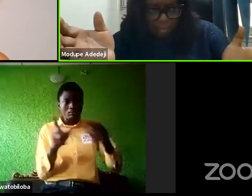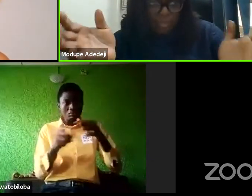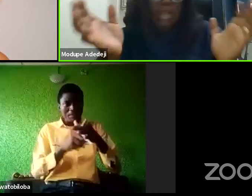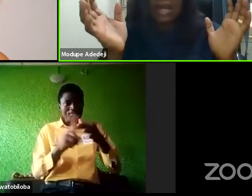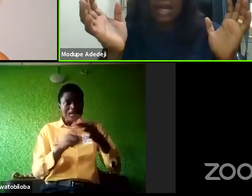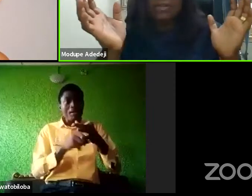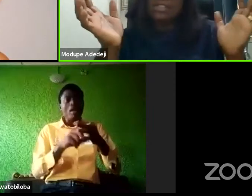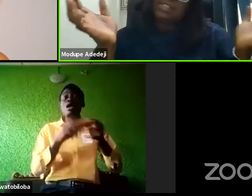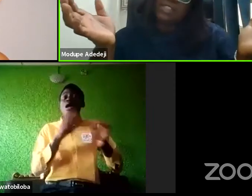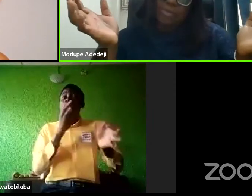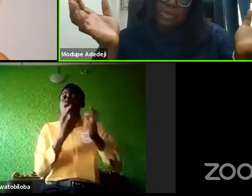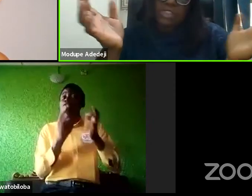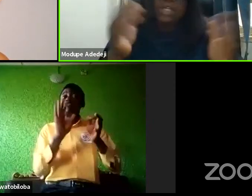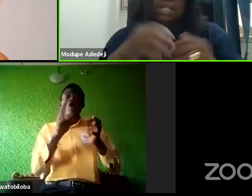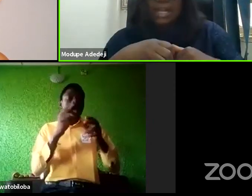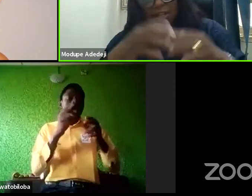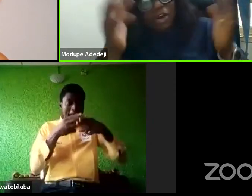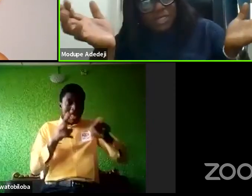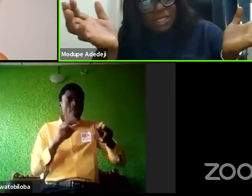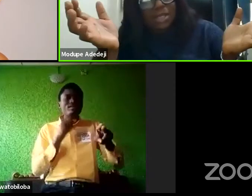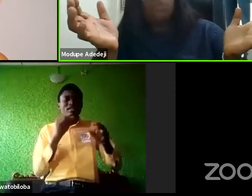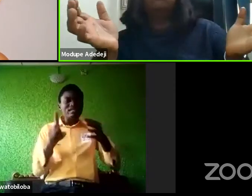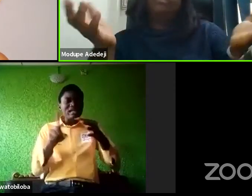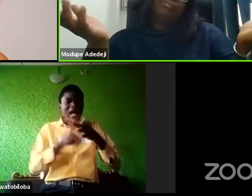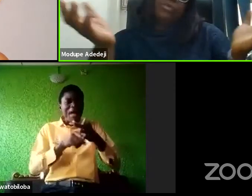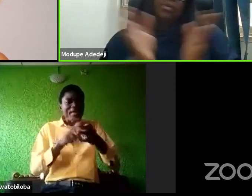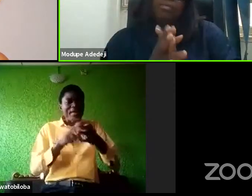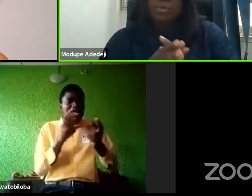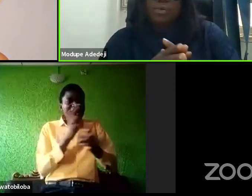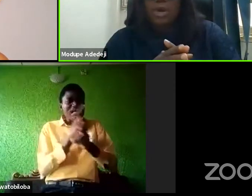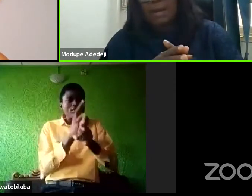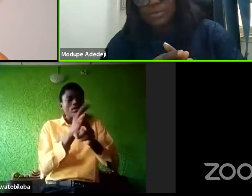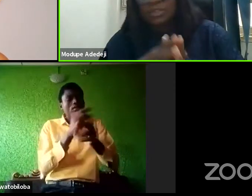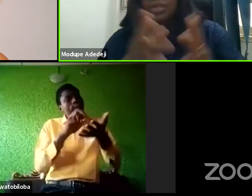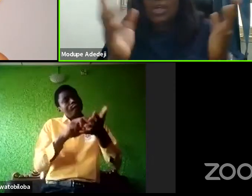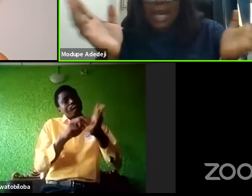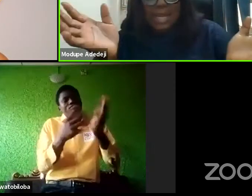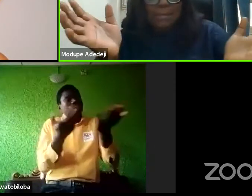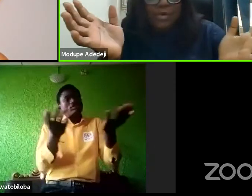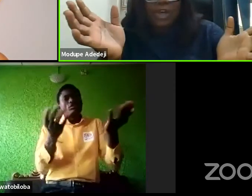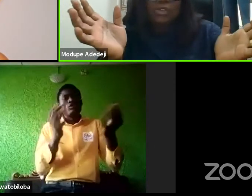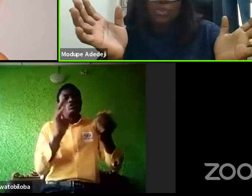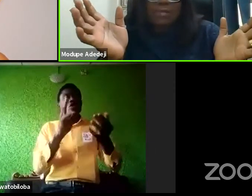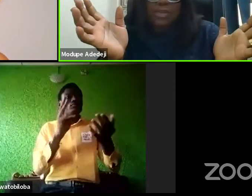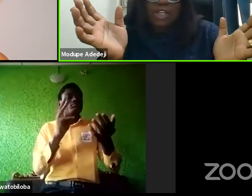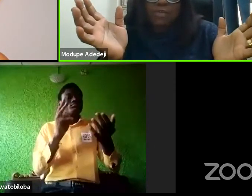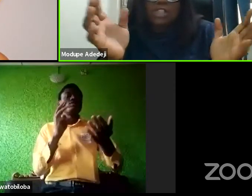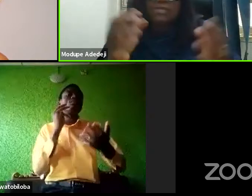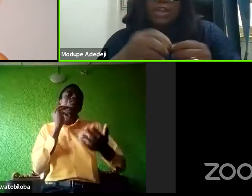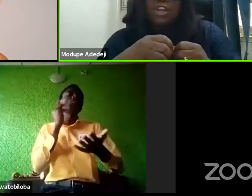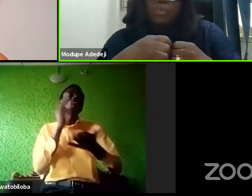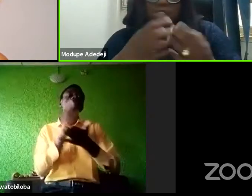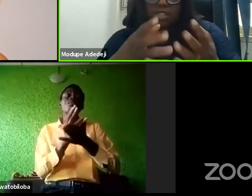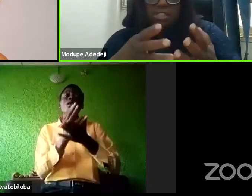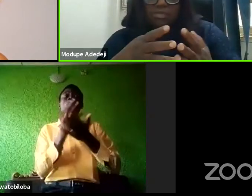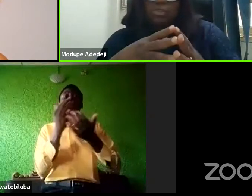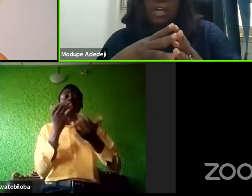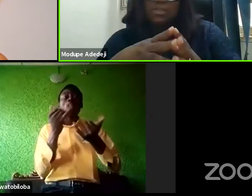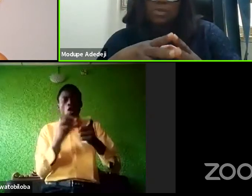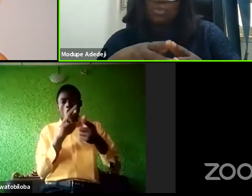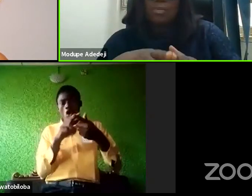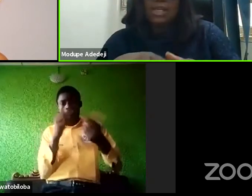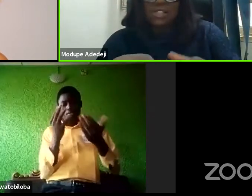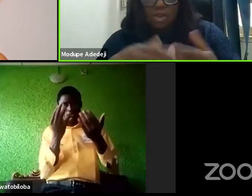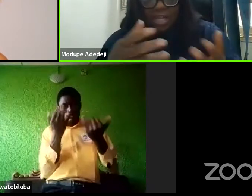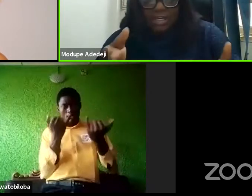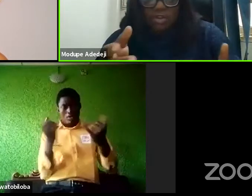months, counting 6 months. Then it comes again. Oh, maybe what happened? At that period, it should have been, if one is very inquisitive, you